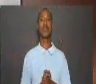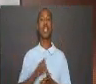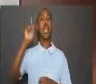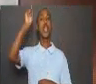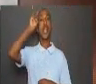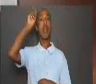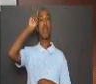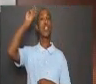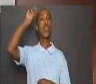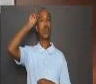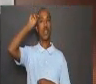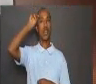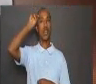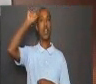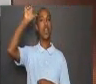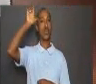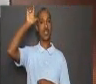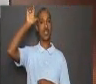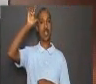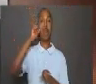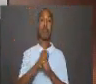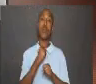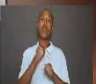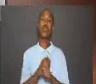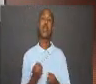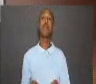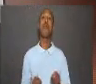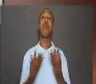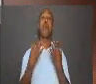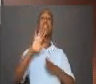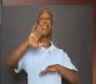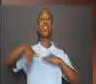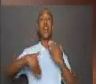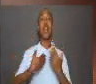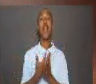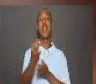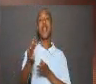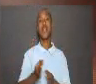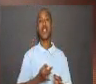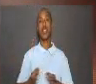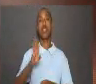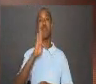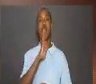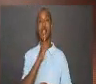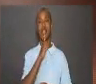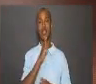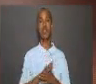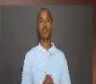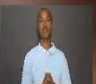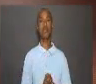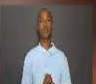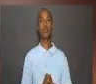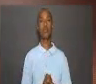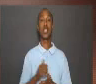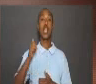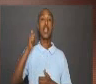Gilbert Newton Lewis produced a more general definition of bases.